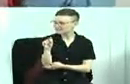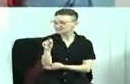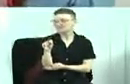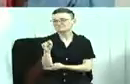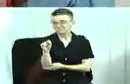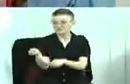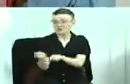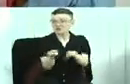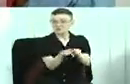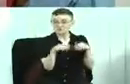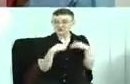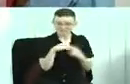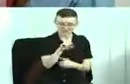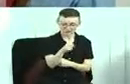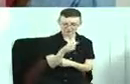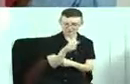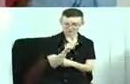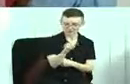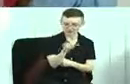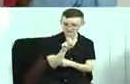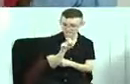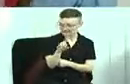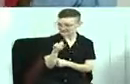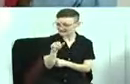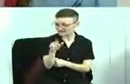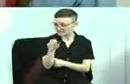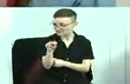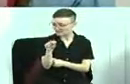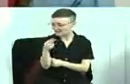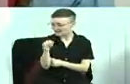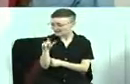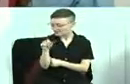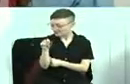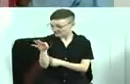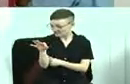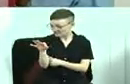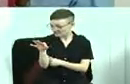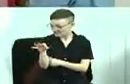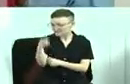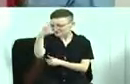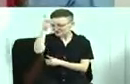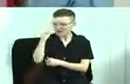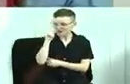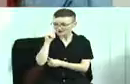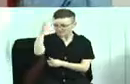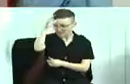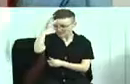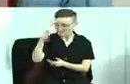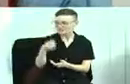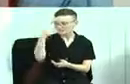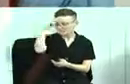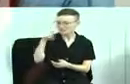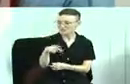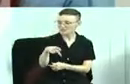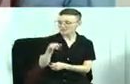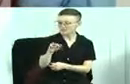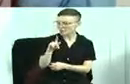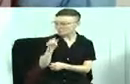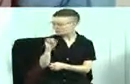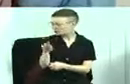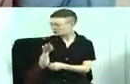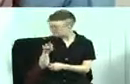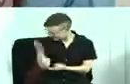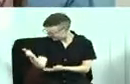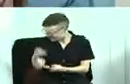have Sharon and Darren Haylock, and they are the godparents for Parker. Where's Park? Parker's